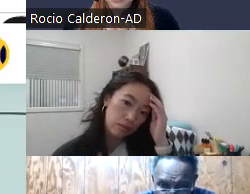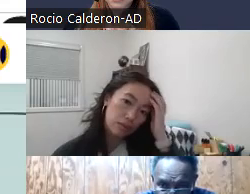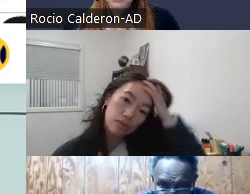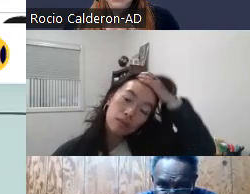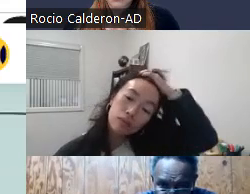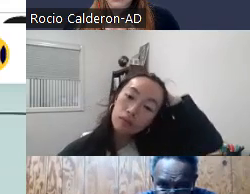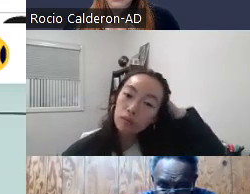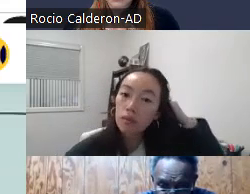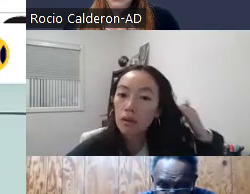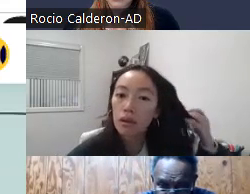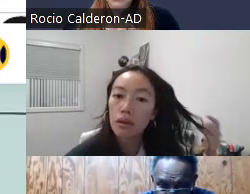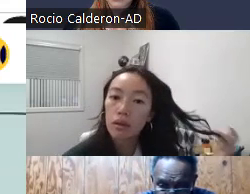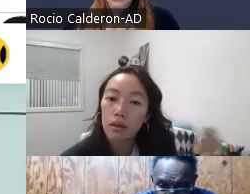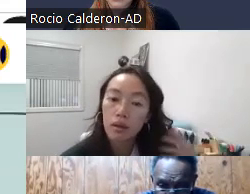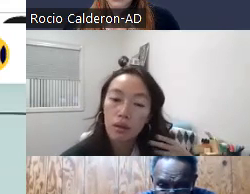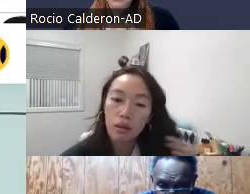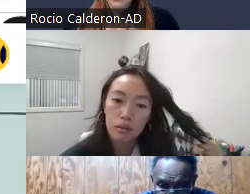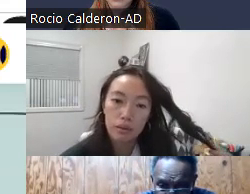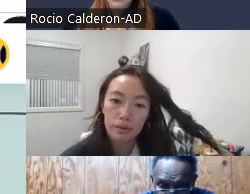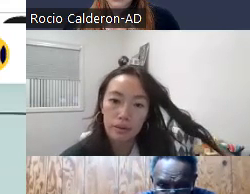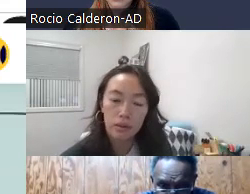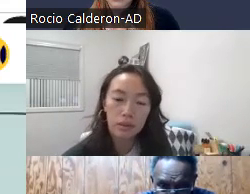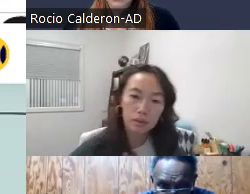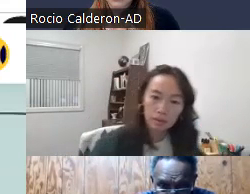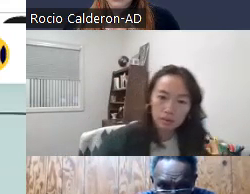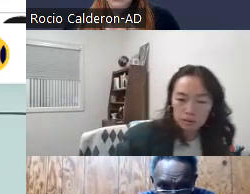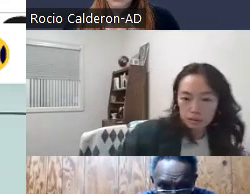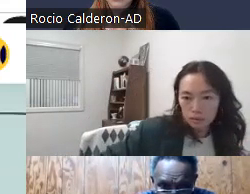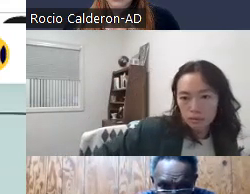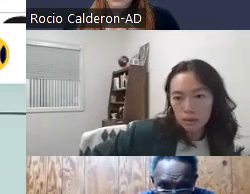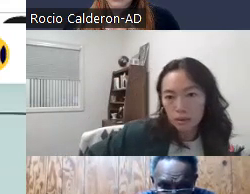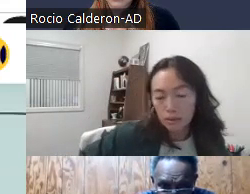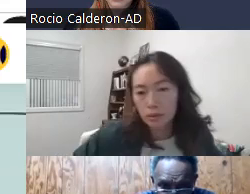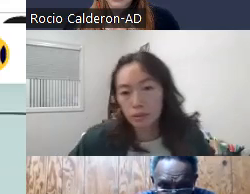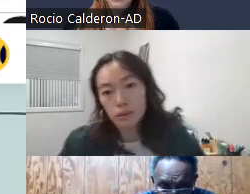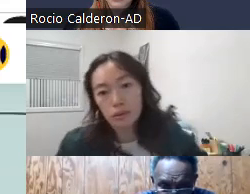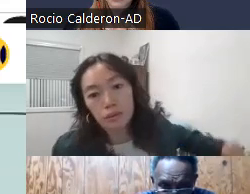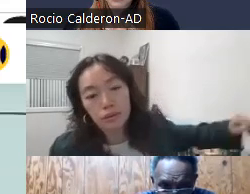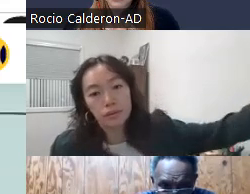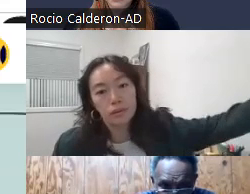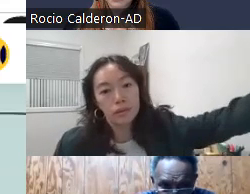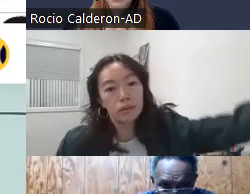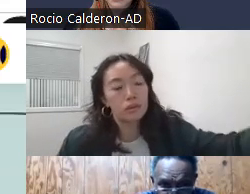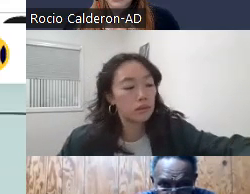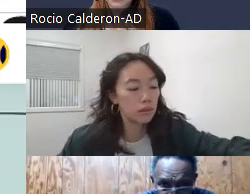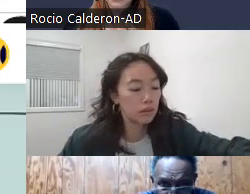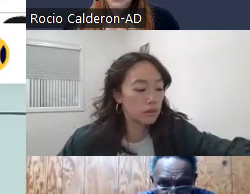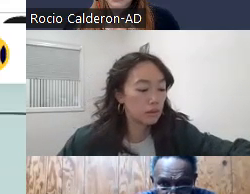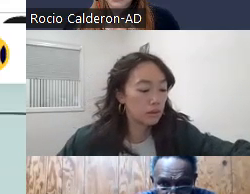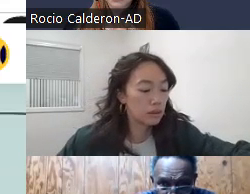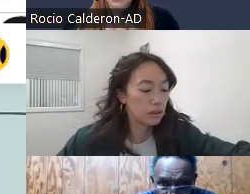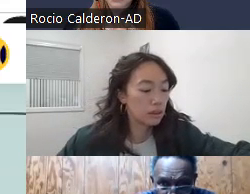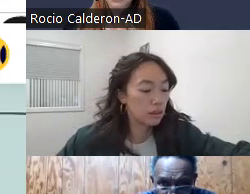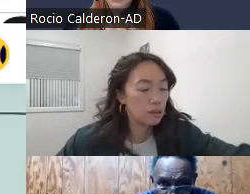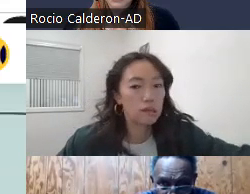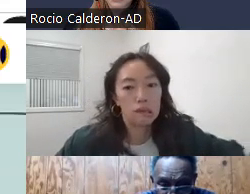is more aware of like the qualifications, the benefits, and all of that. Again, to support advocacy, but maybe also your own